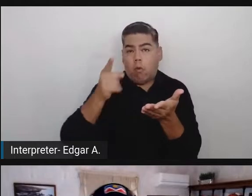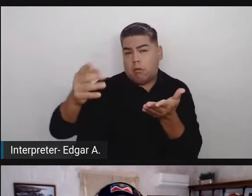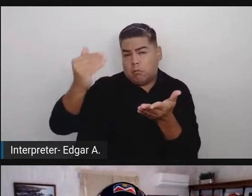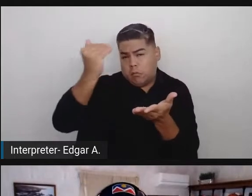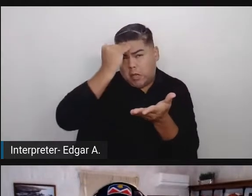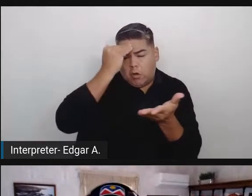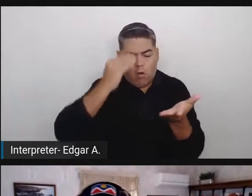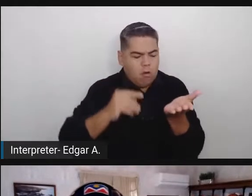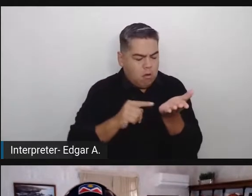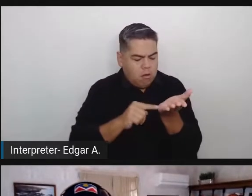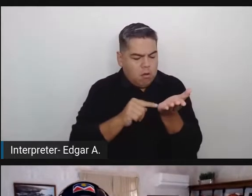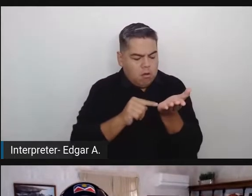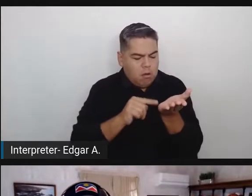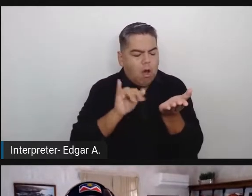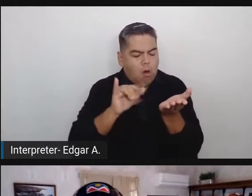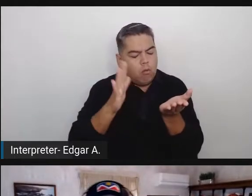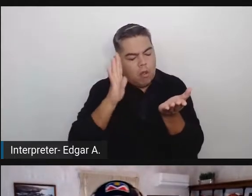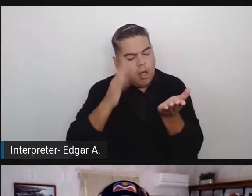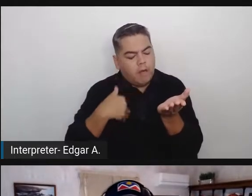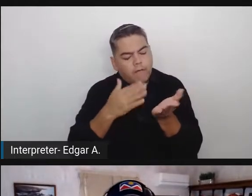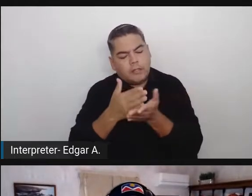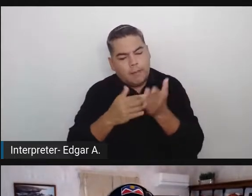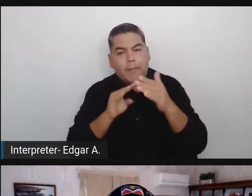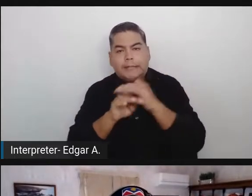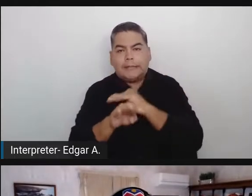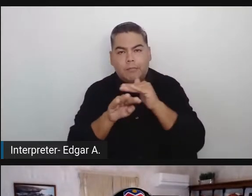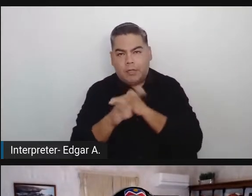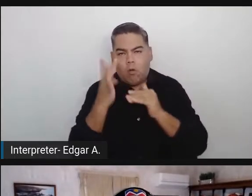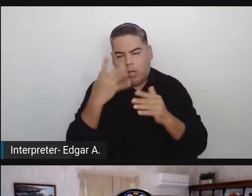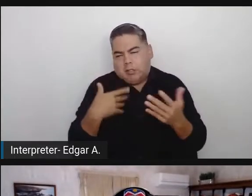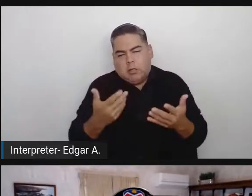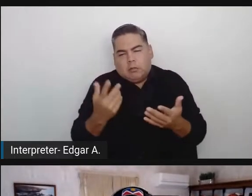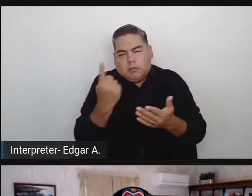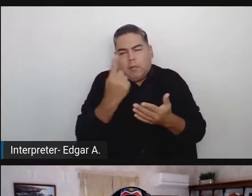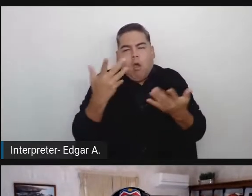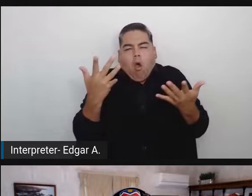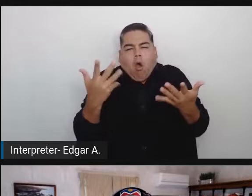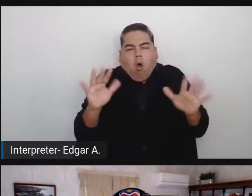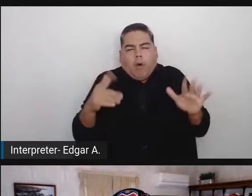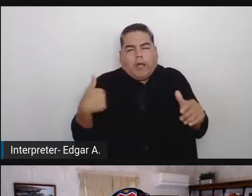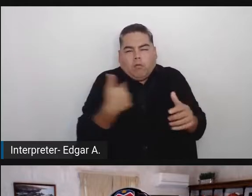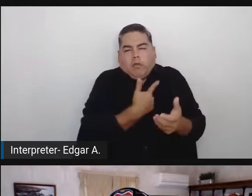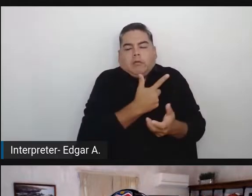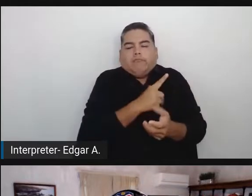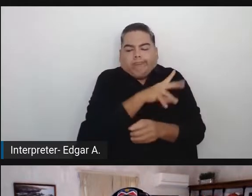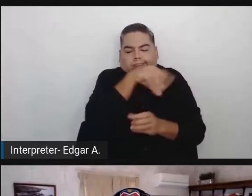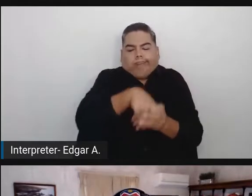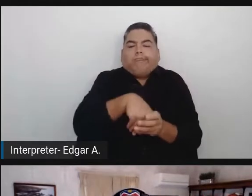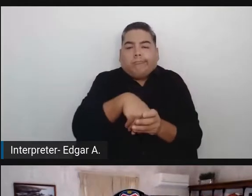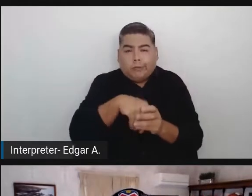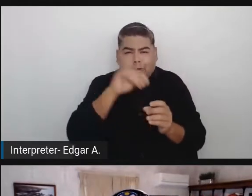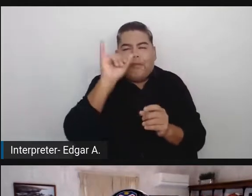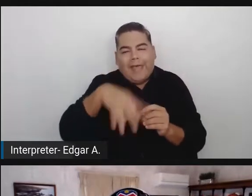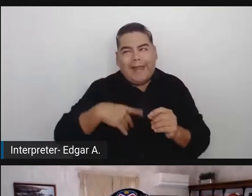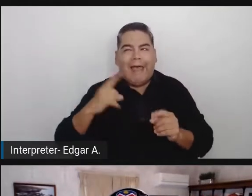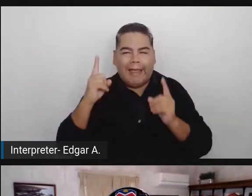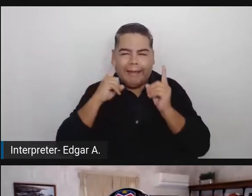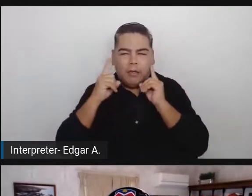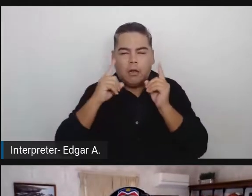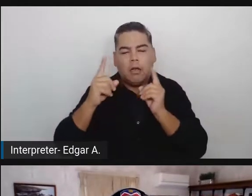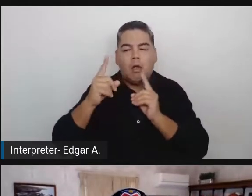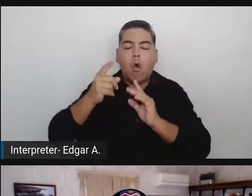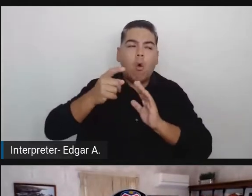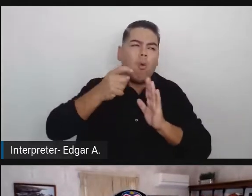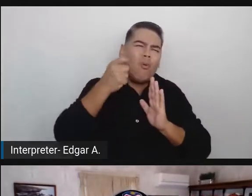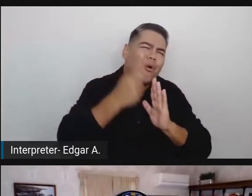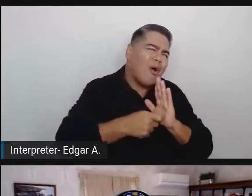get some accessibility, because it's just something we already do. So definitely I hear that about cost. Another